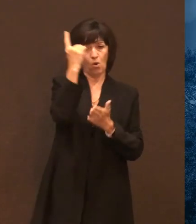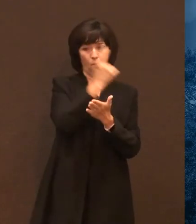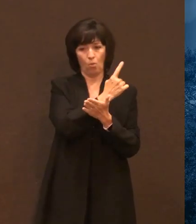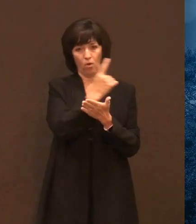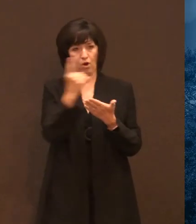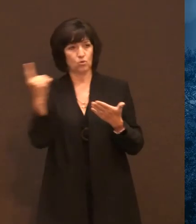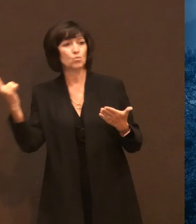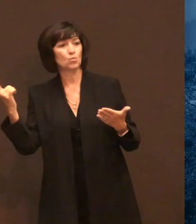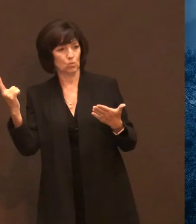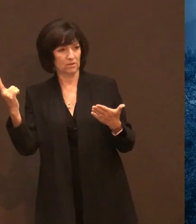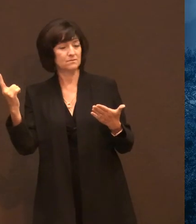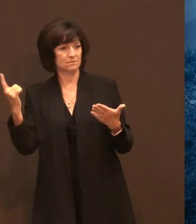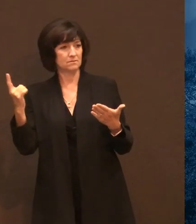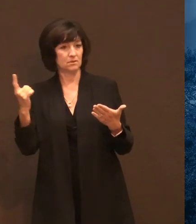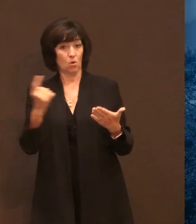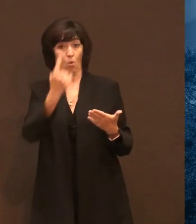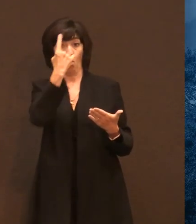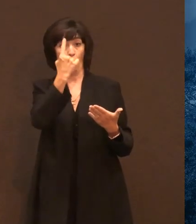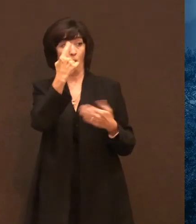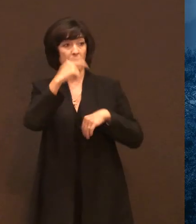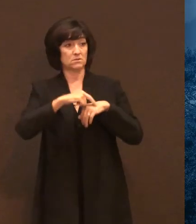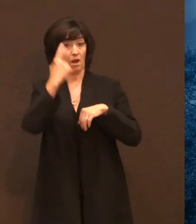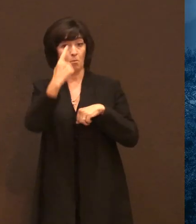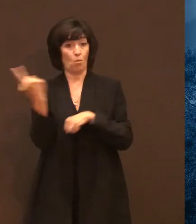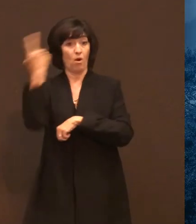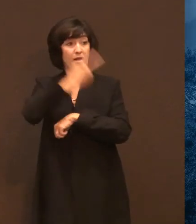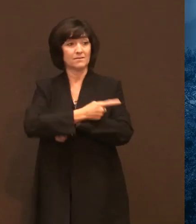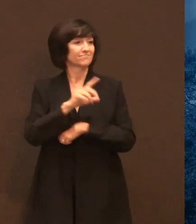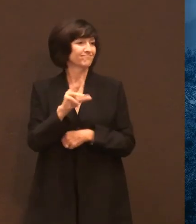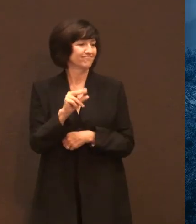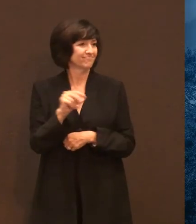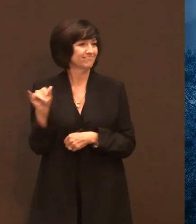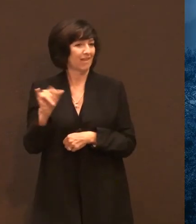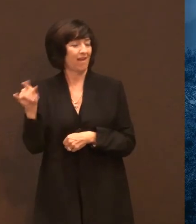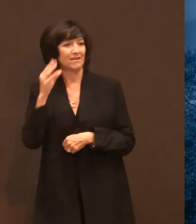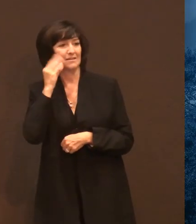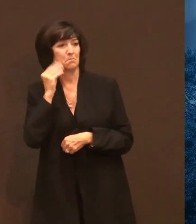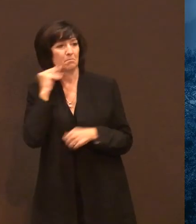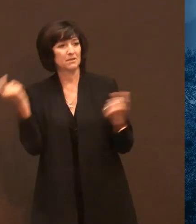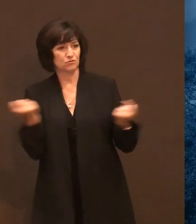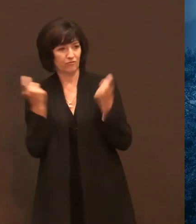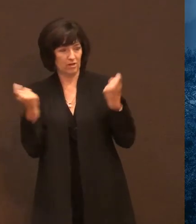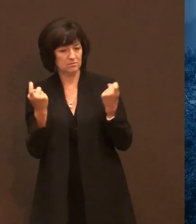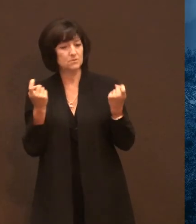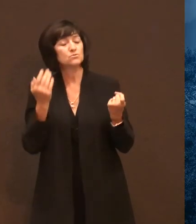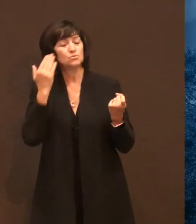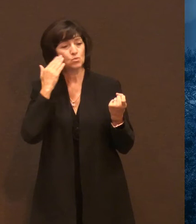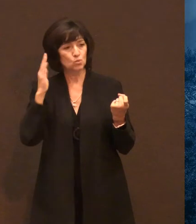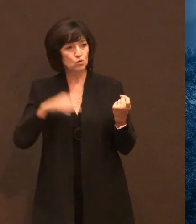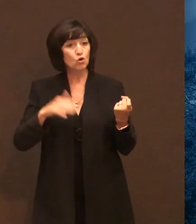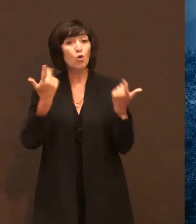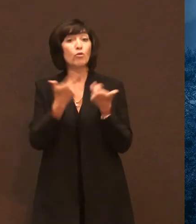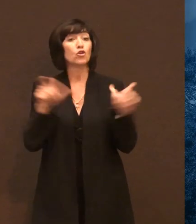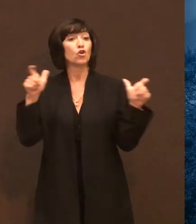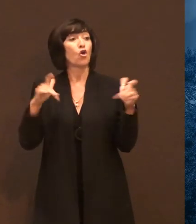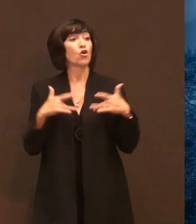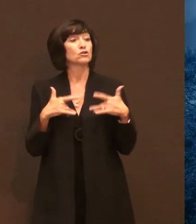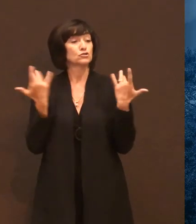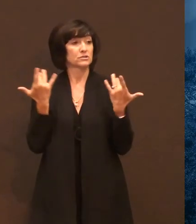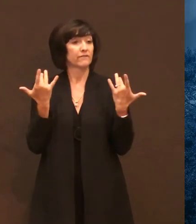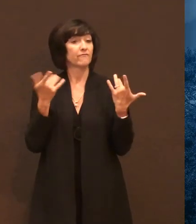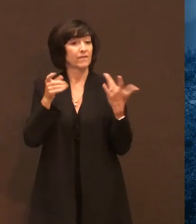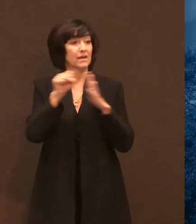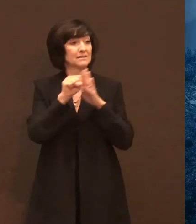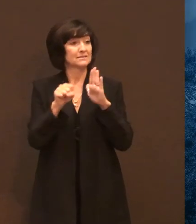out a lot. I know that lots of the large events have been canceled. A lot of the events at the state fair